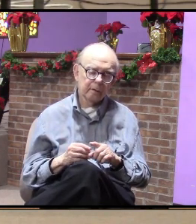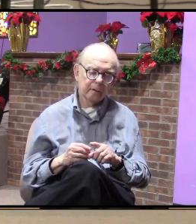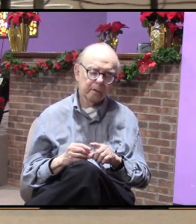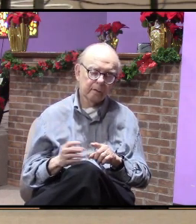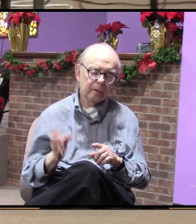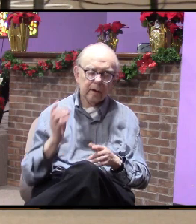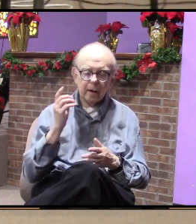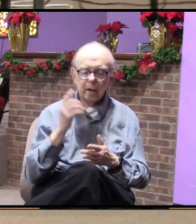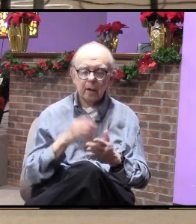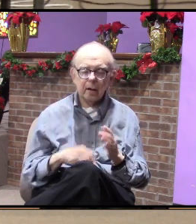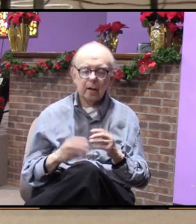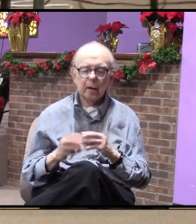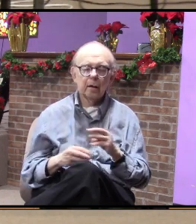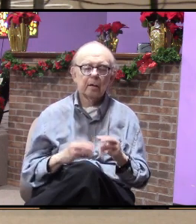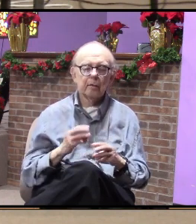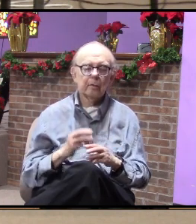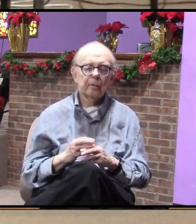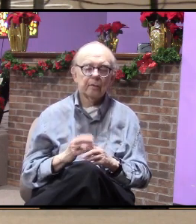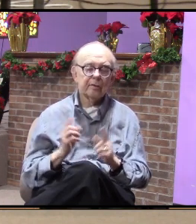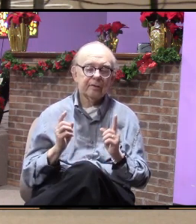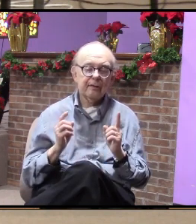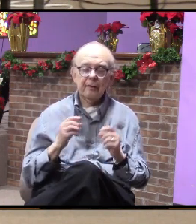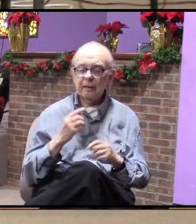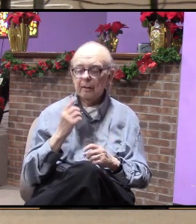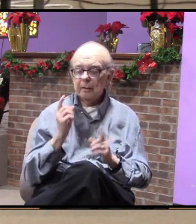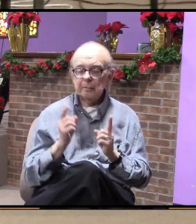And guess what the world is facing today?